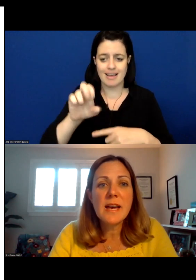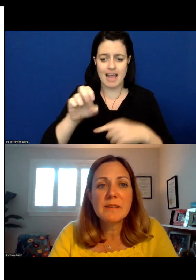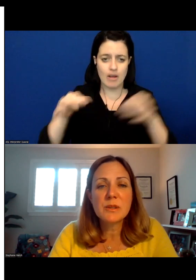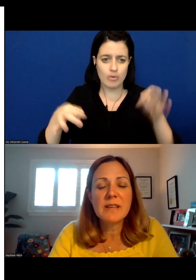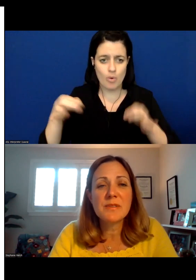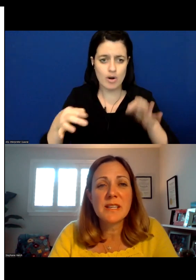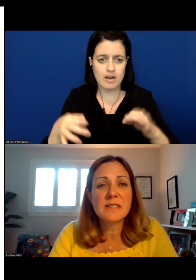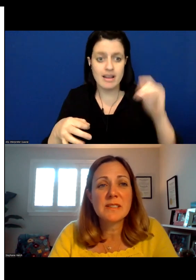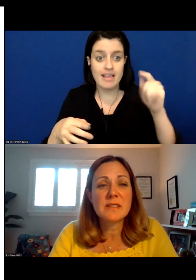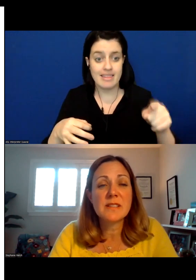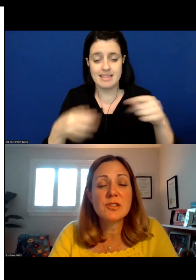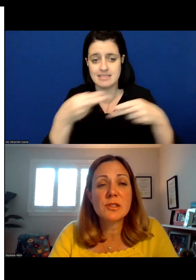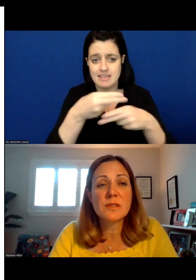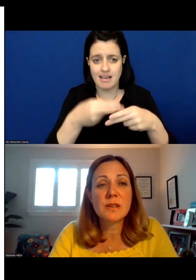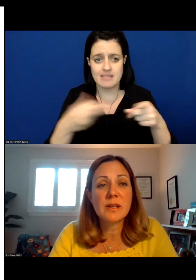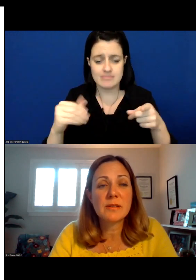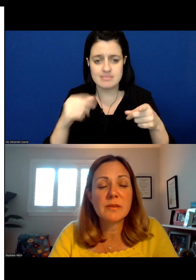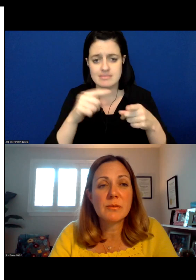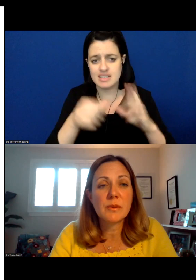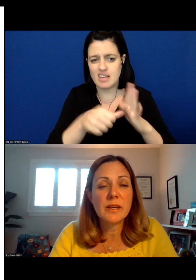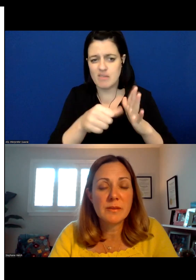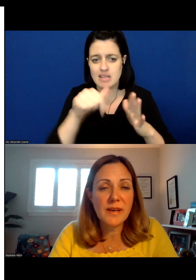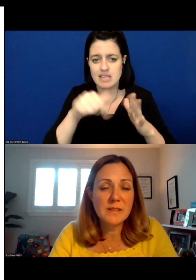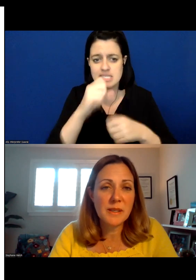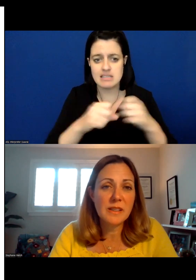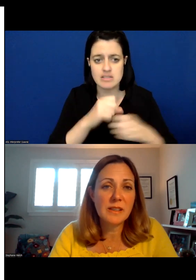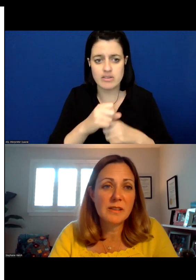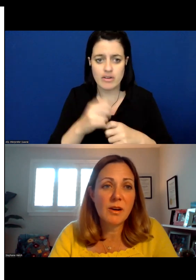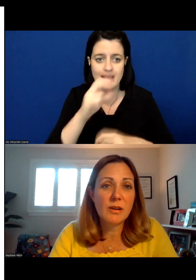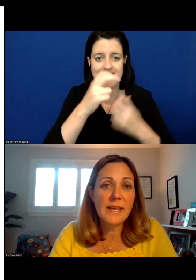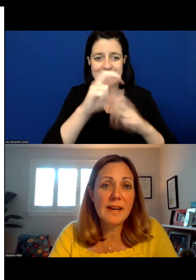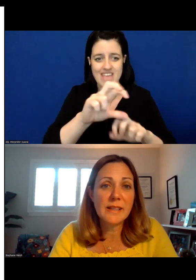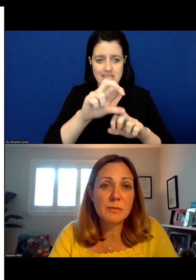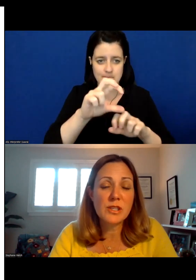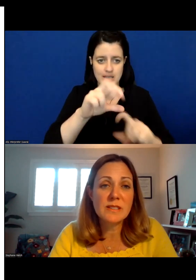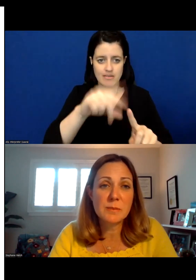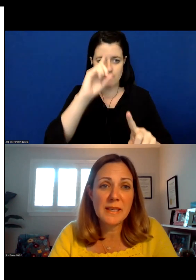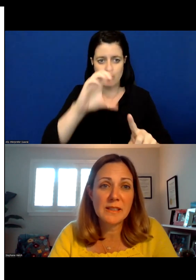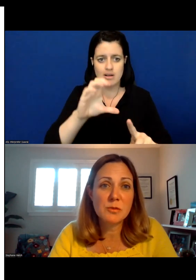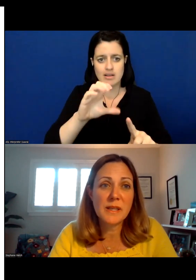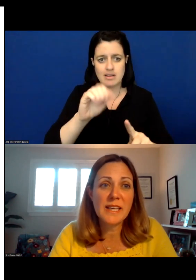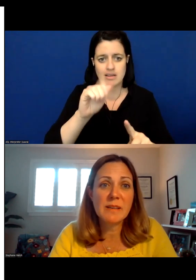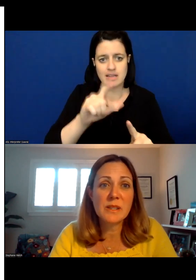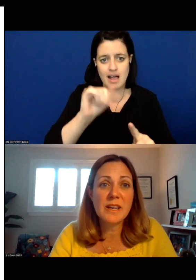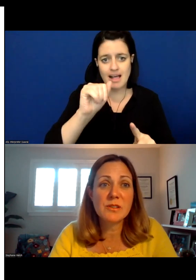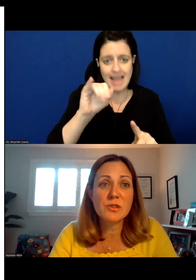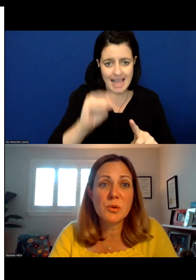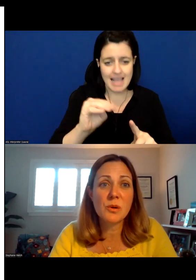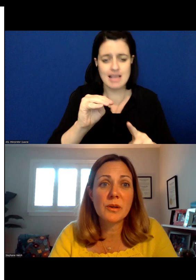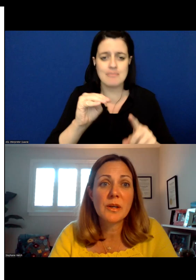This slide really emphasizes this year's investment in our CalAIM justice package, but I can't